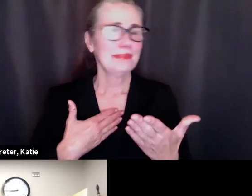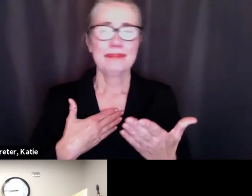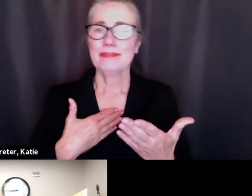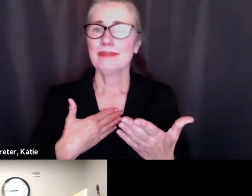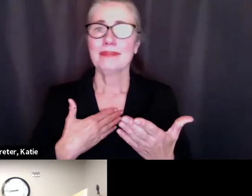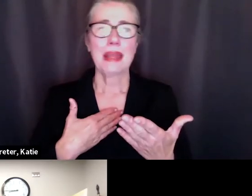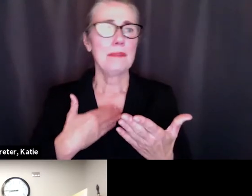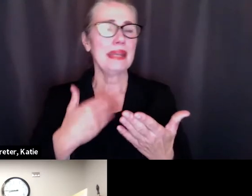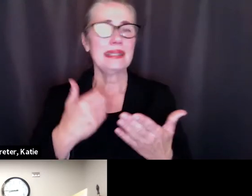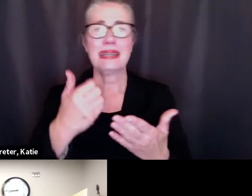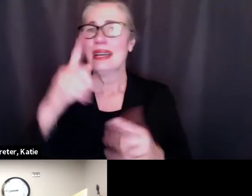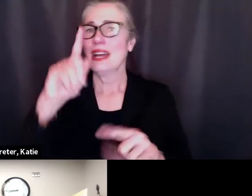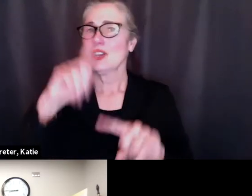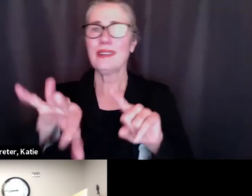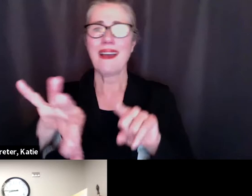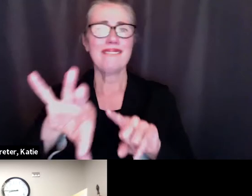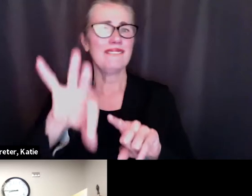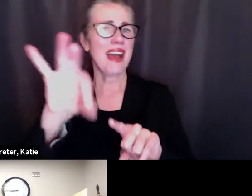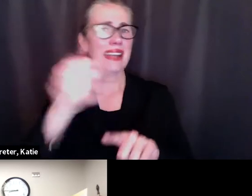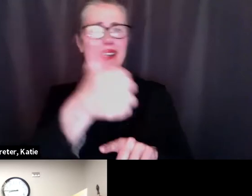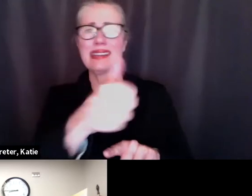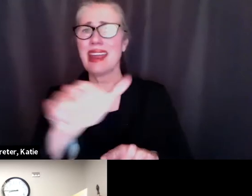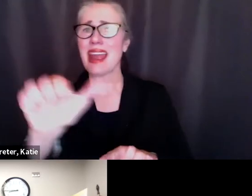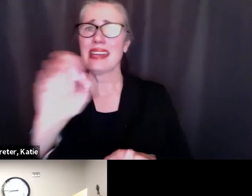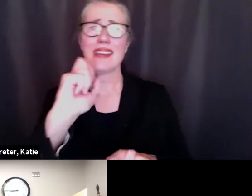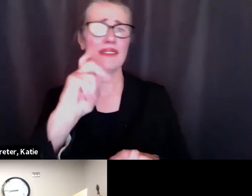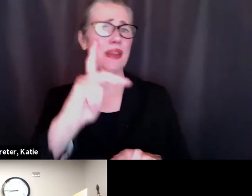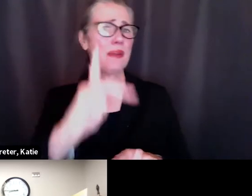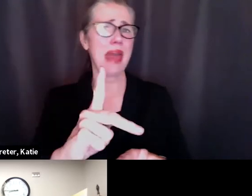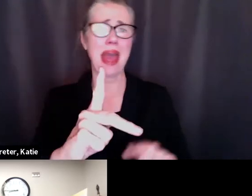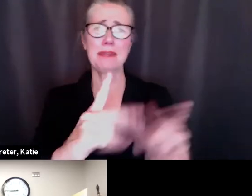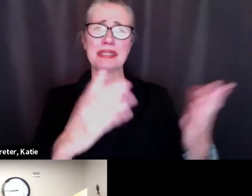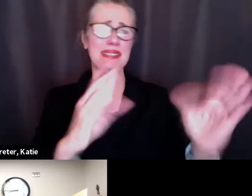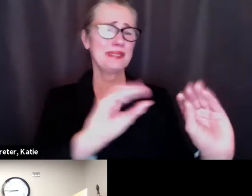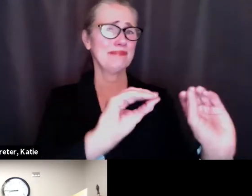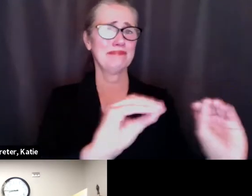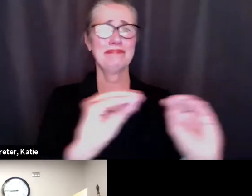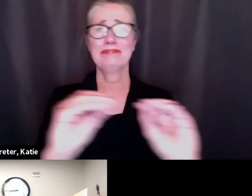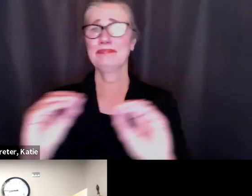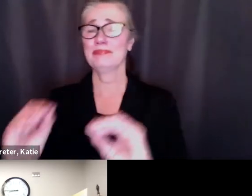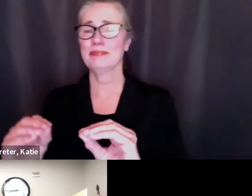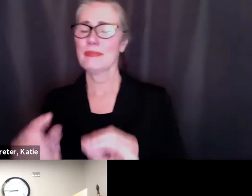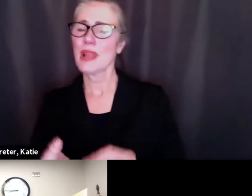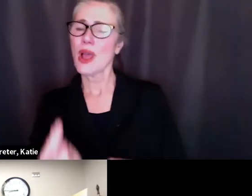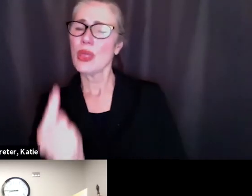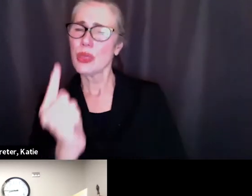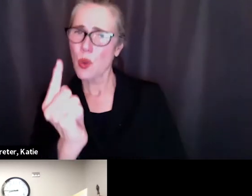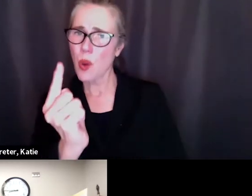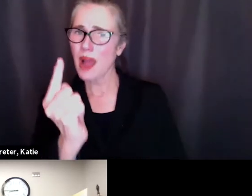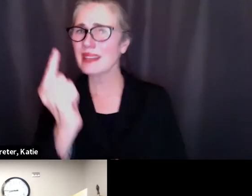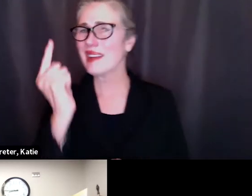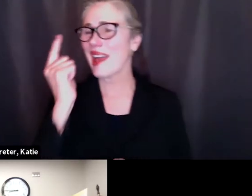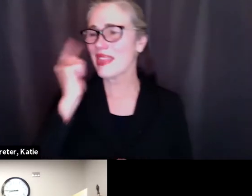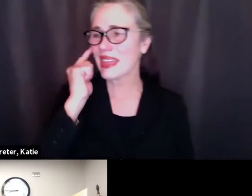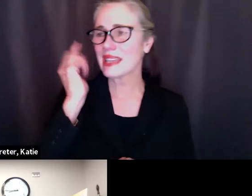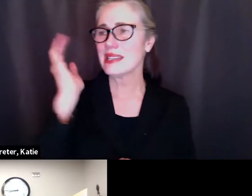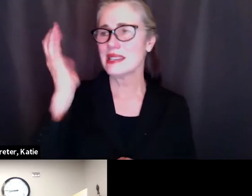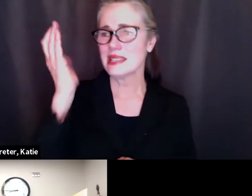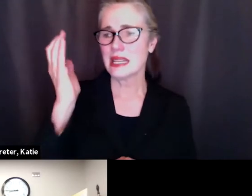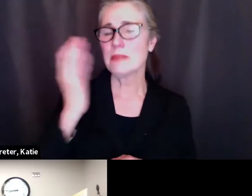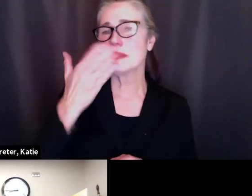any of the maps that have been presented uh the one that seems to have a better mathematical